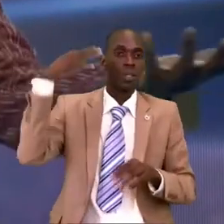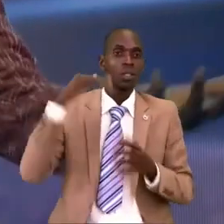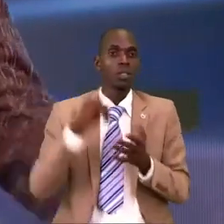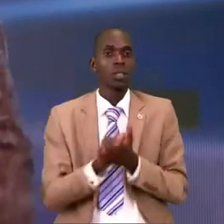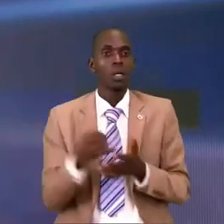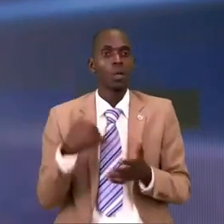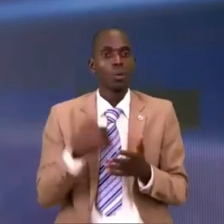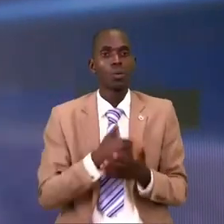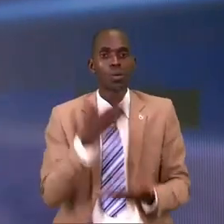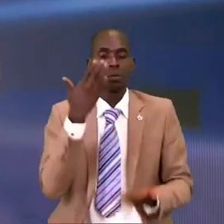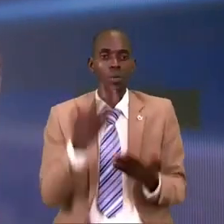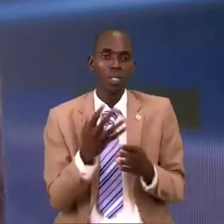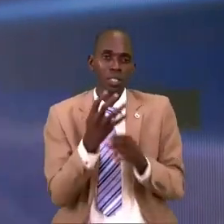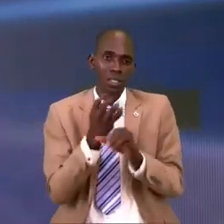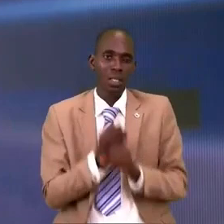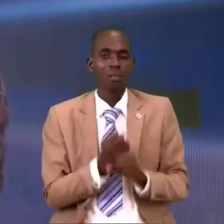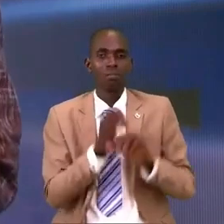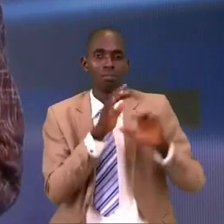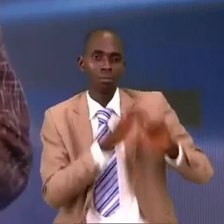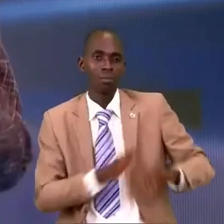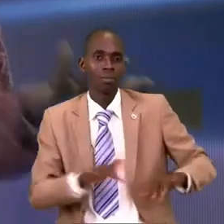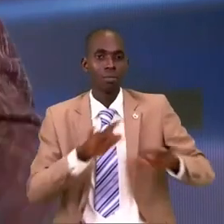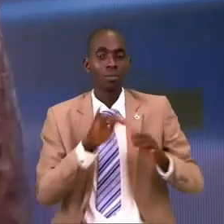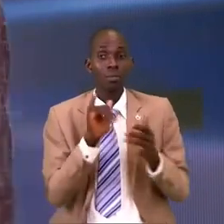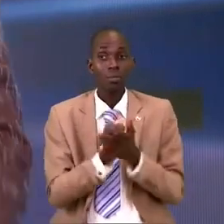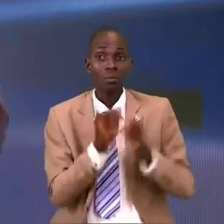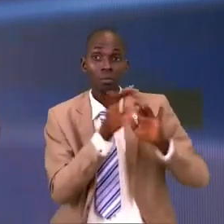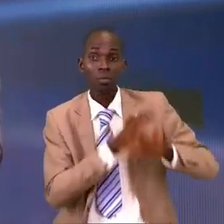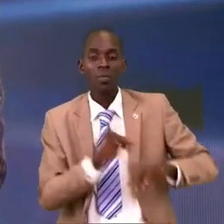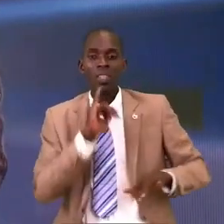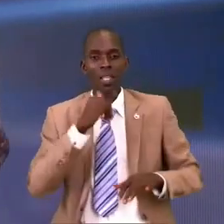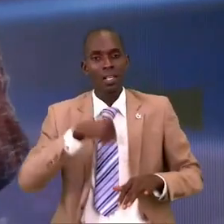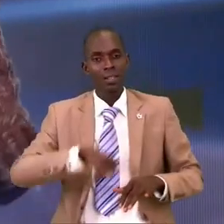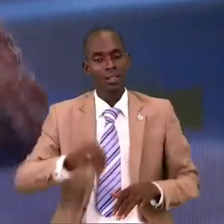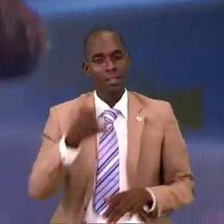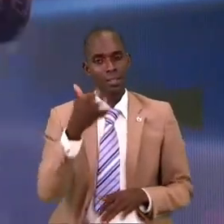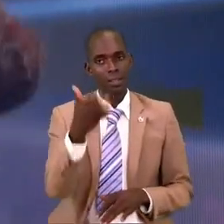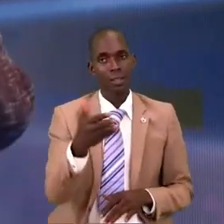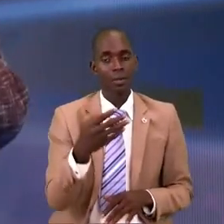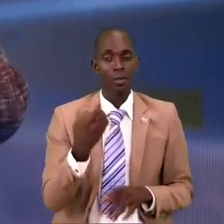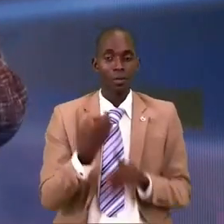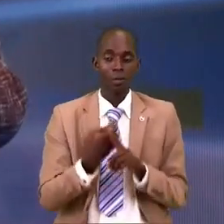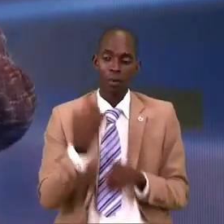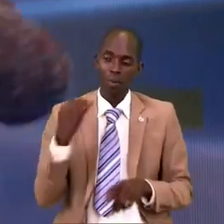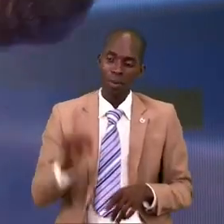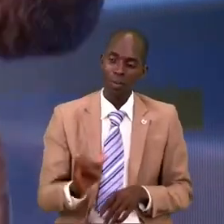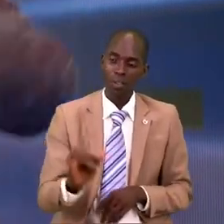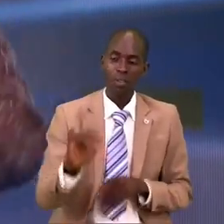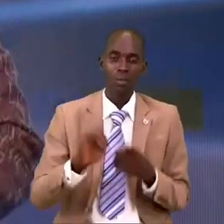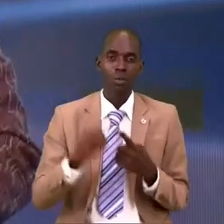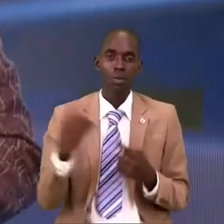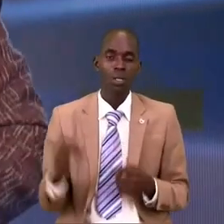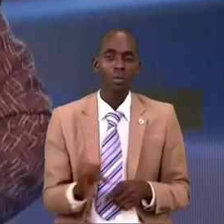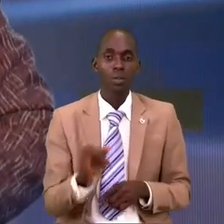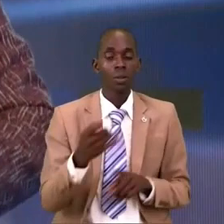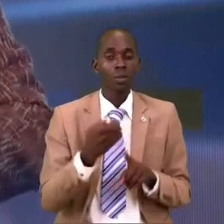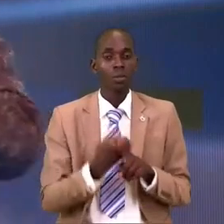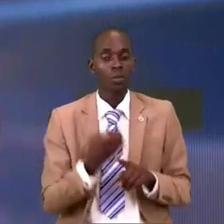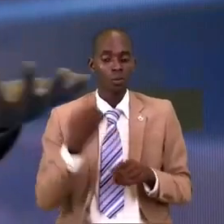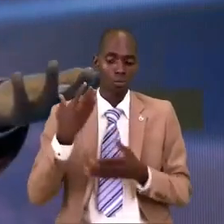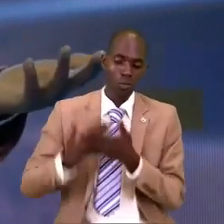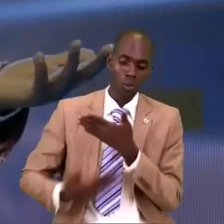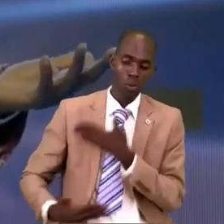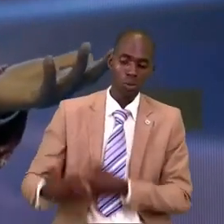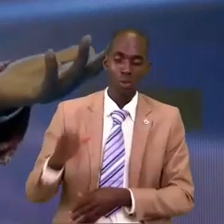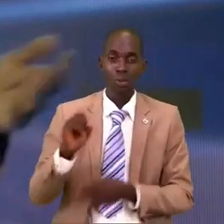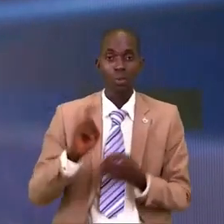everlasting, from generation to generation, from one place to the other, from one man to his neighbor, from one woman to a